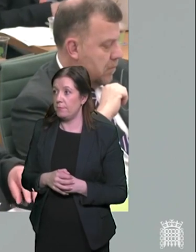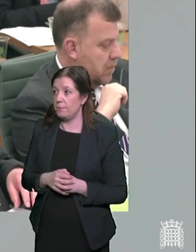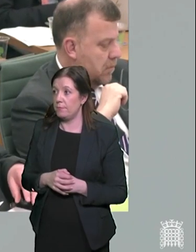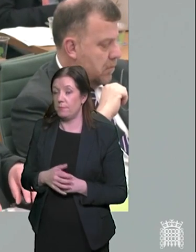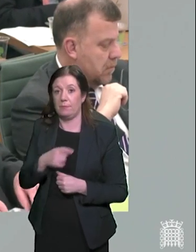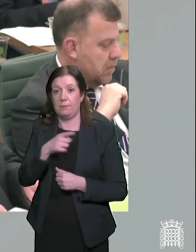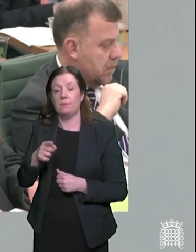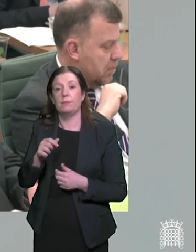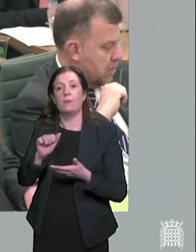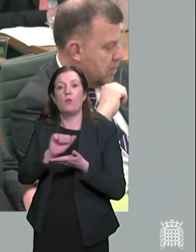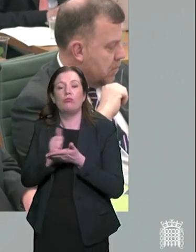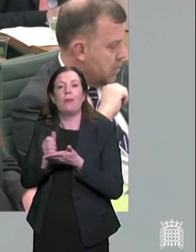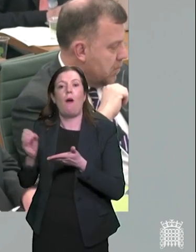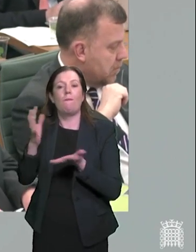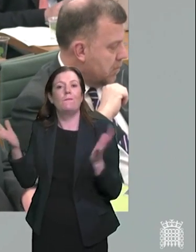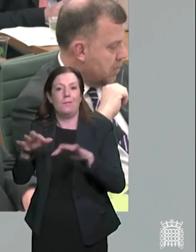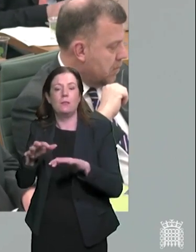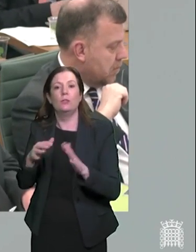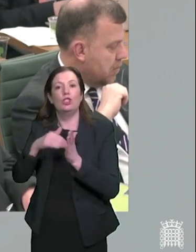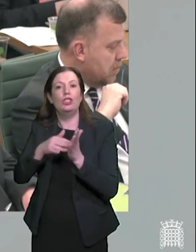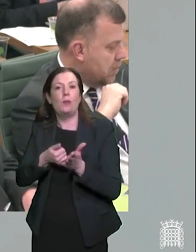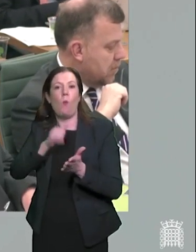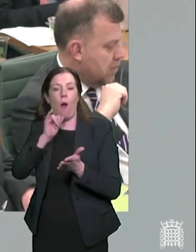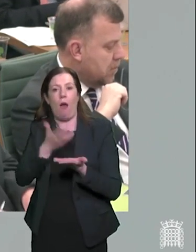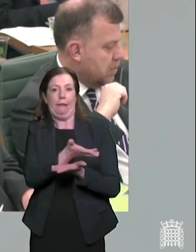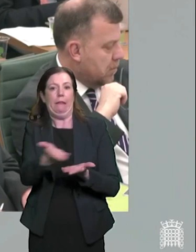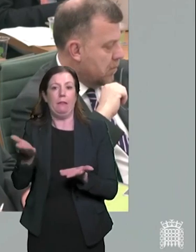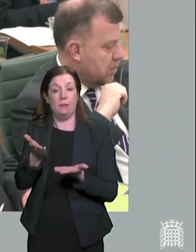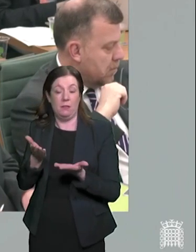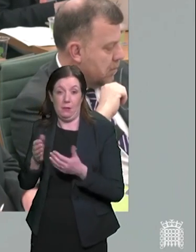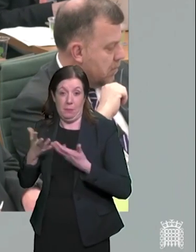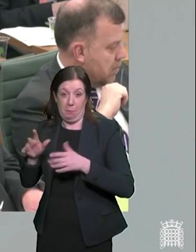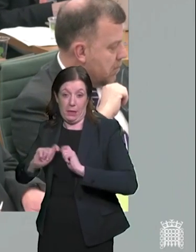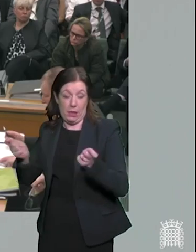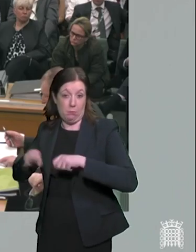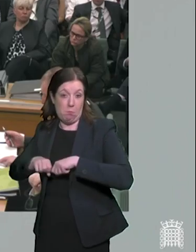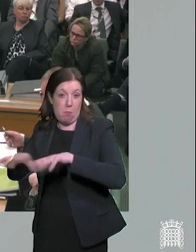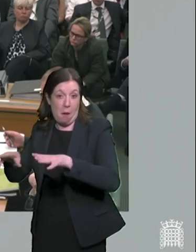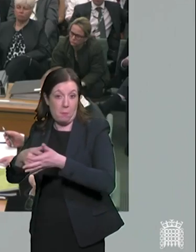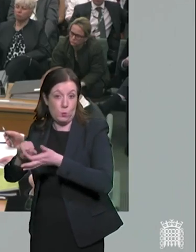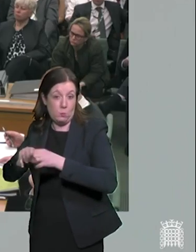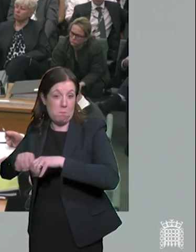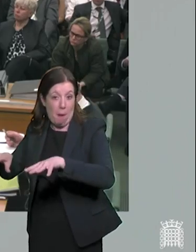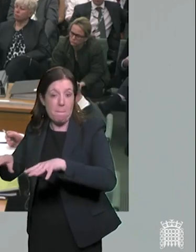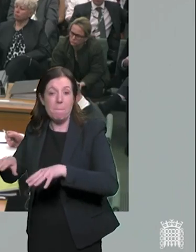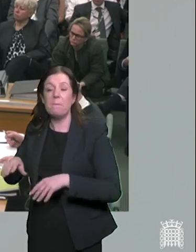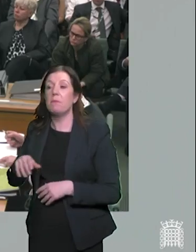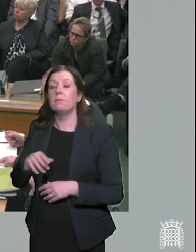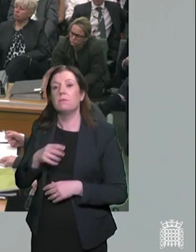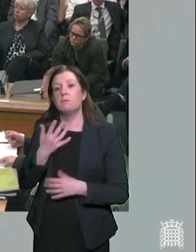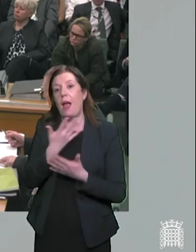pre-planned press office drinks event with cheese and wine, and was widely reported in the press. We have evidence that it was attended by